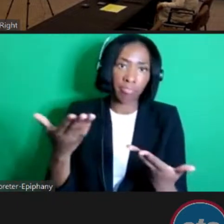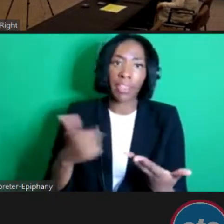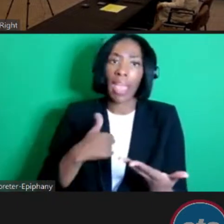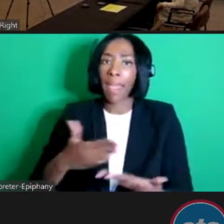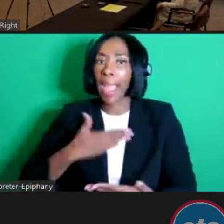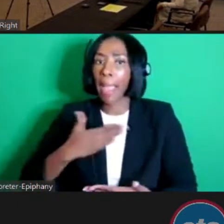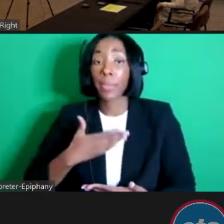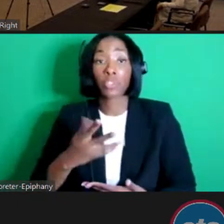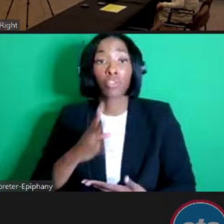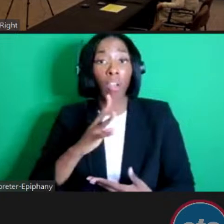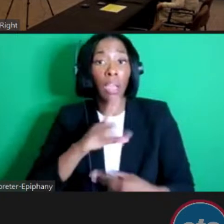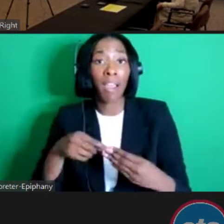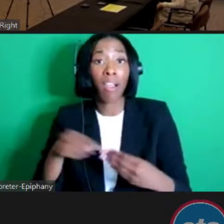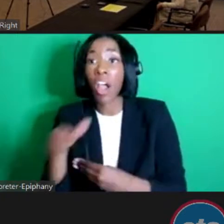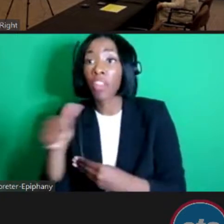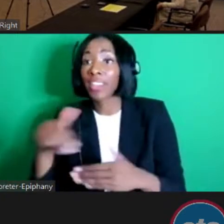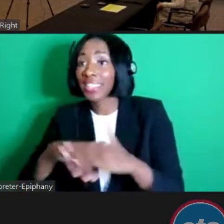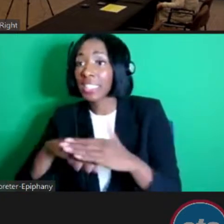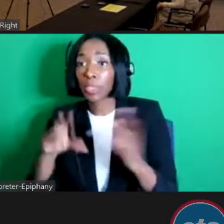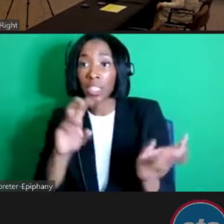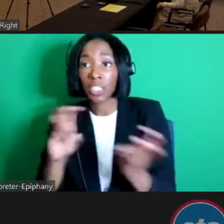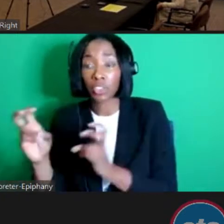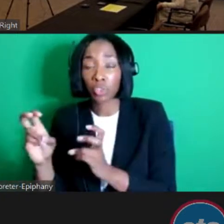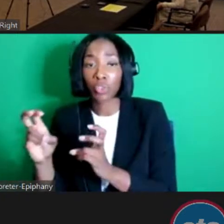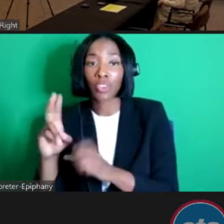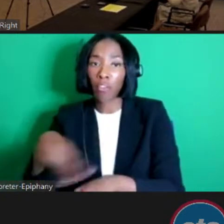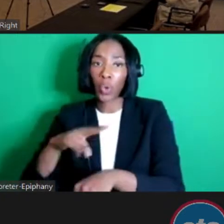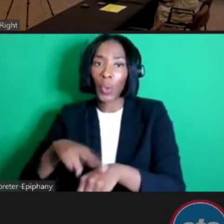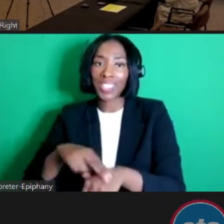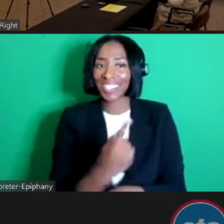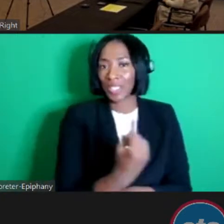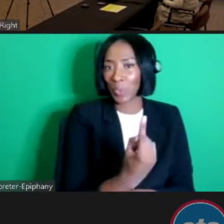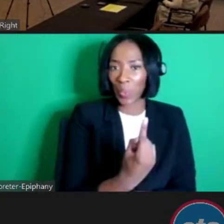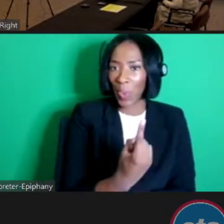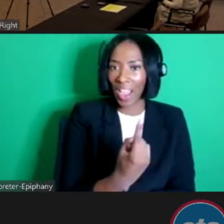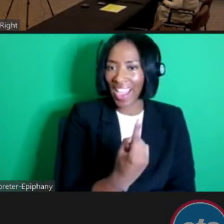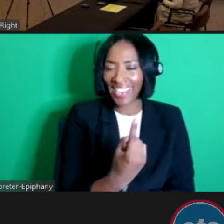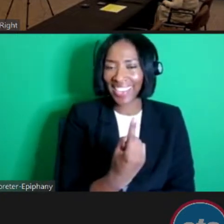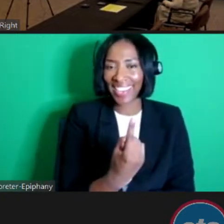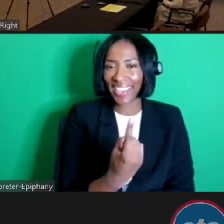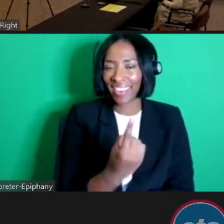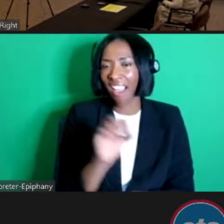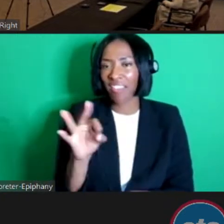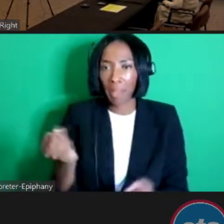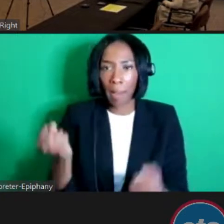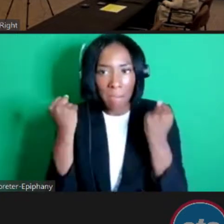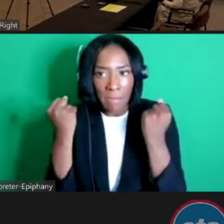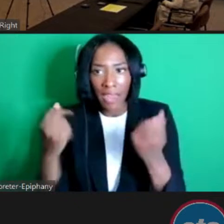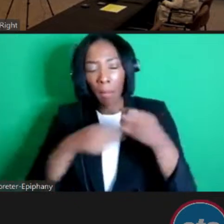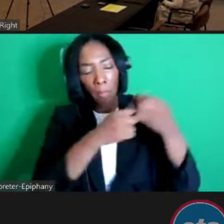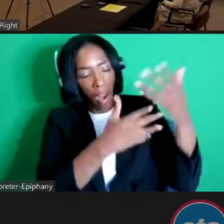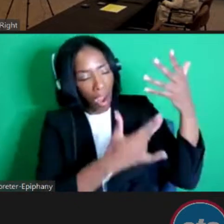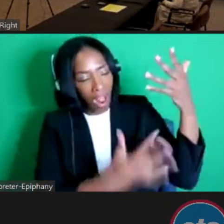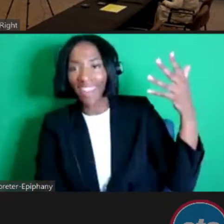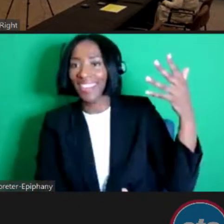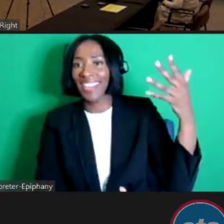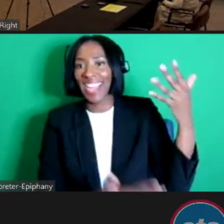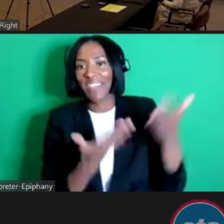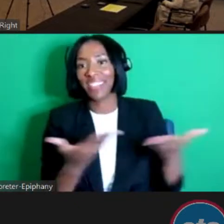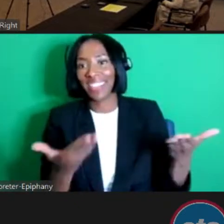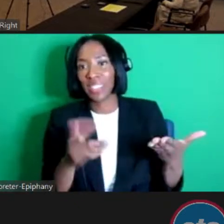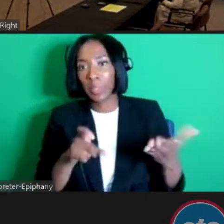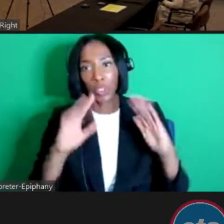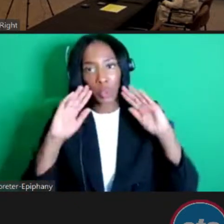talk to you about other accessibility issues, because of course, this is just one in the bucket of multiple things about that.